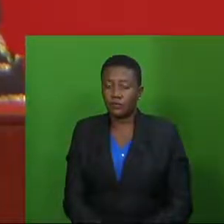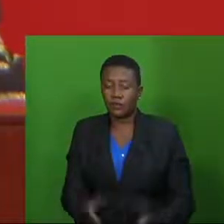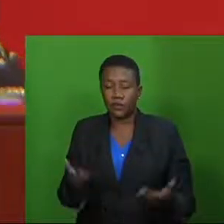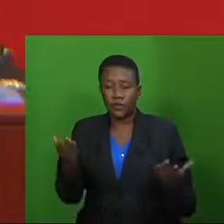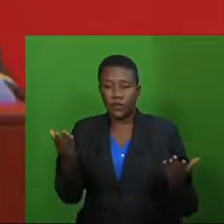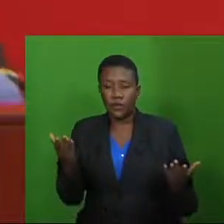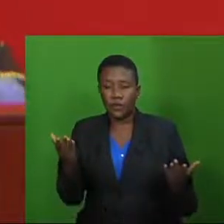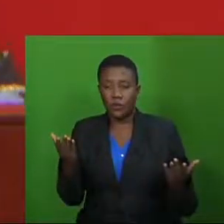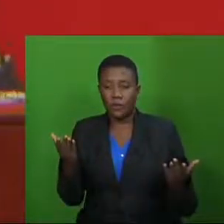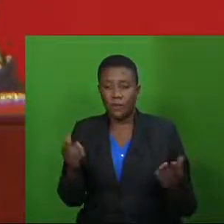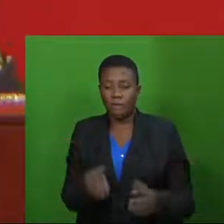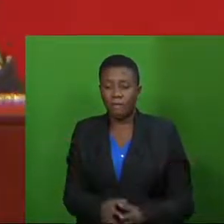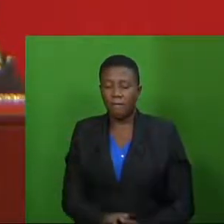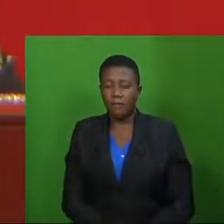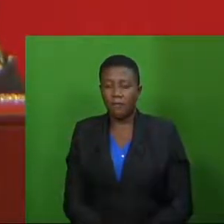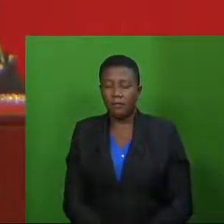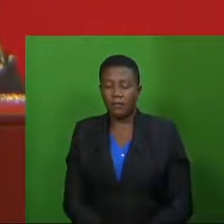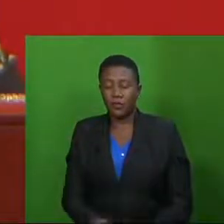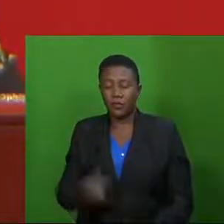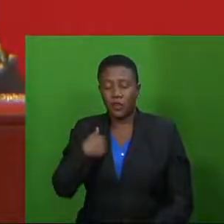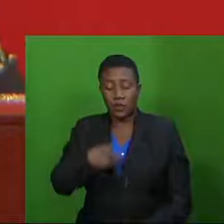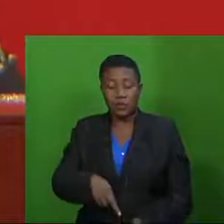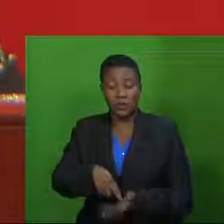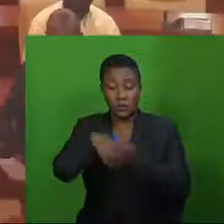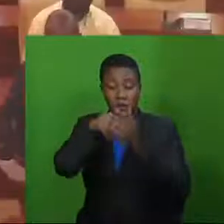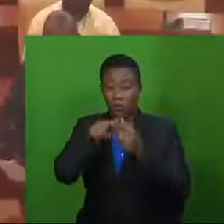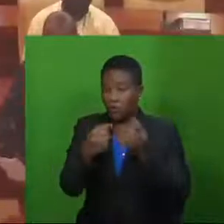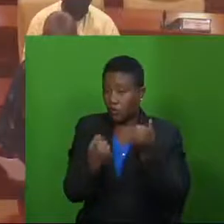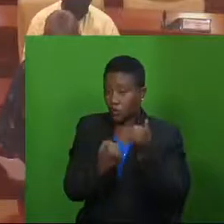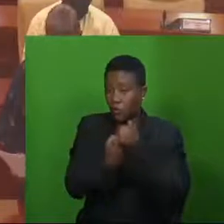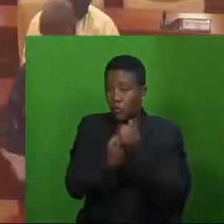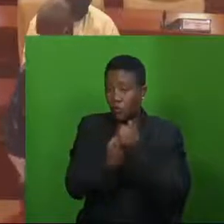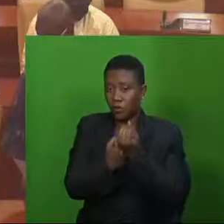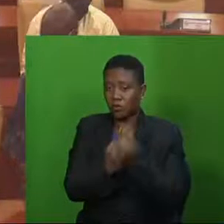Yes, Honorable Deputy Leader. Mr. Speaker, I write to second the motion.